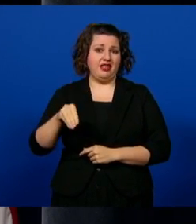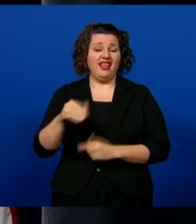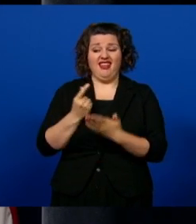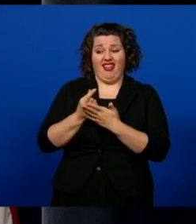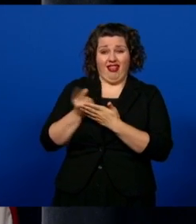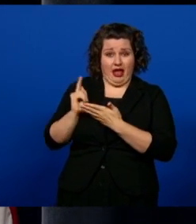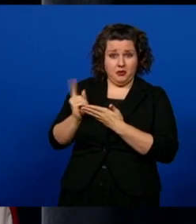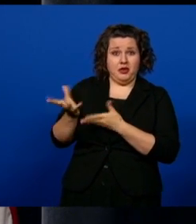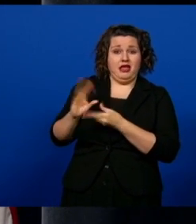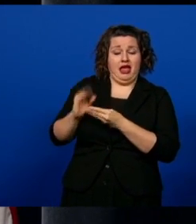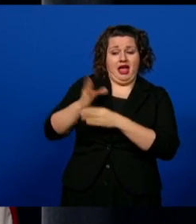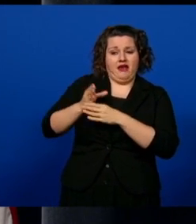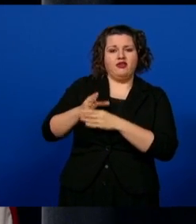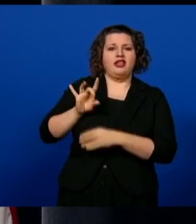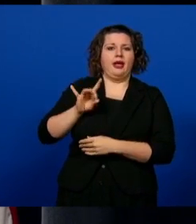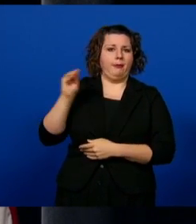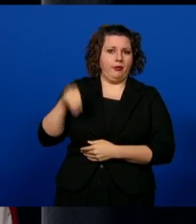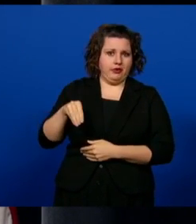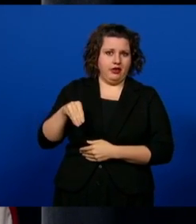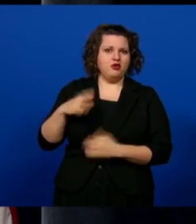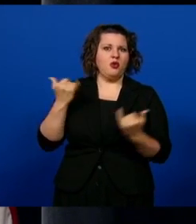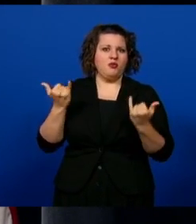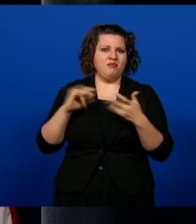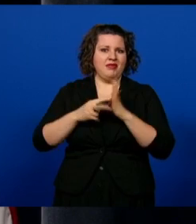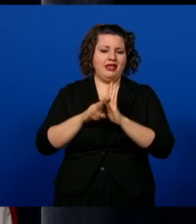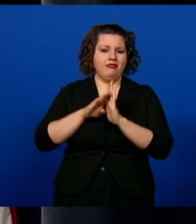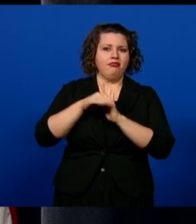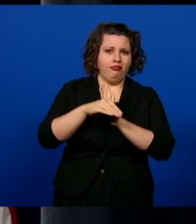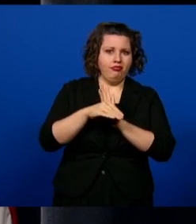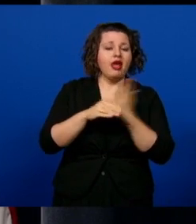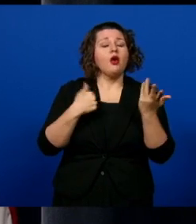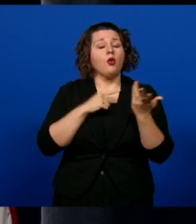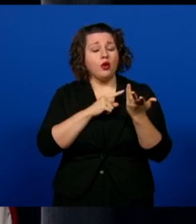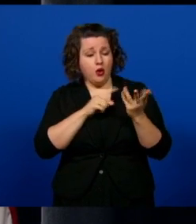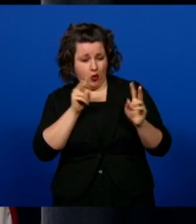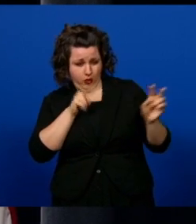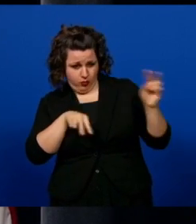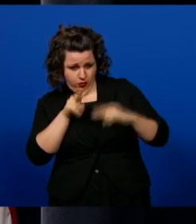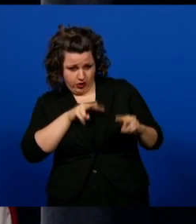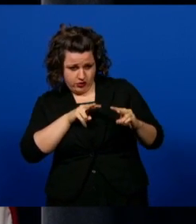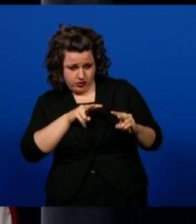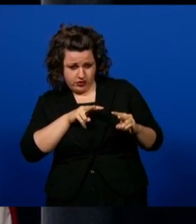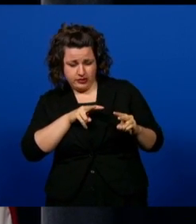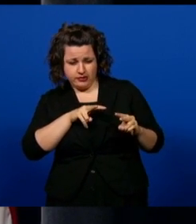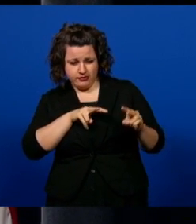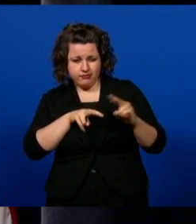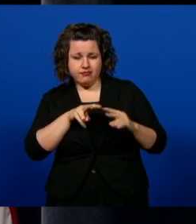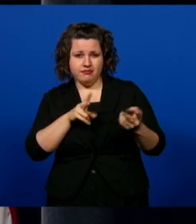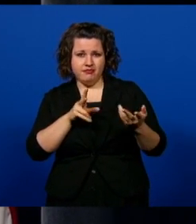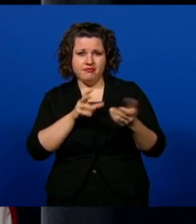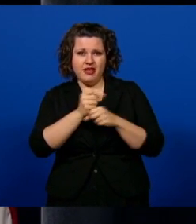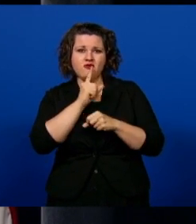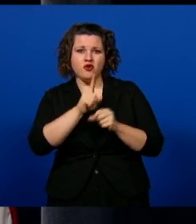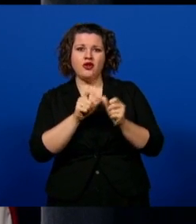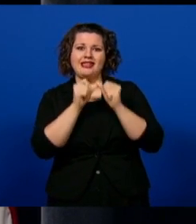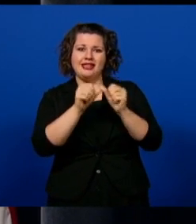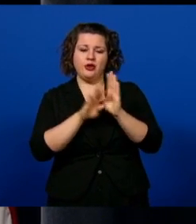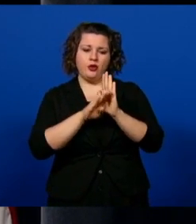week's average of 8%, and we're monitoring it closely to see if the trend